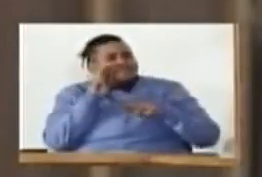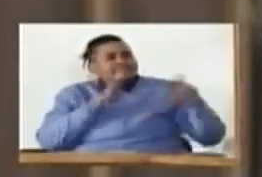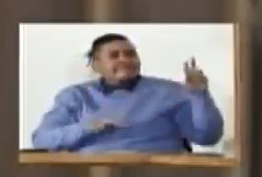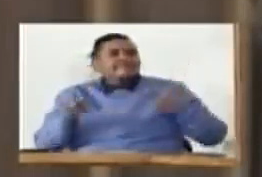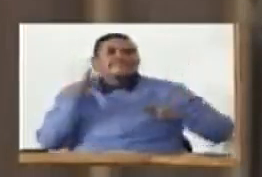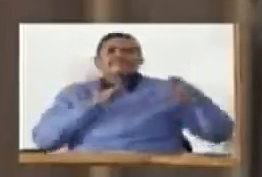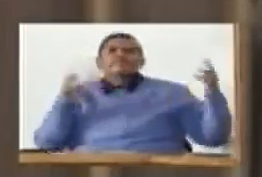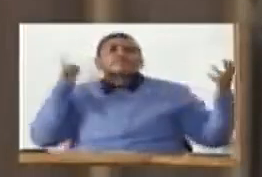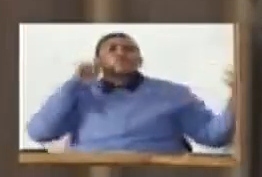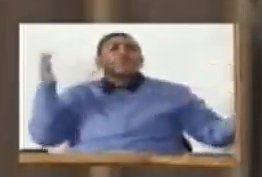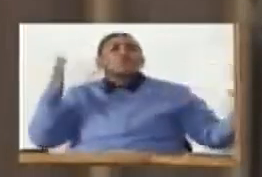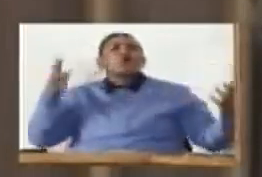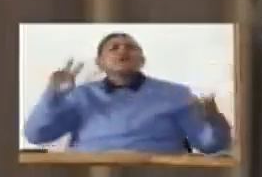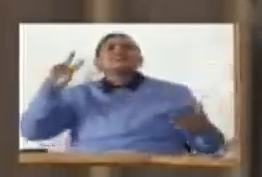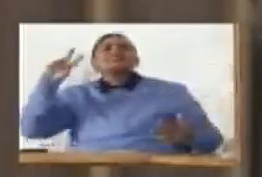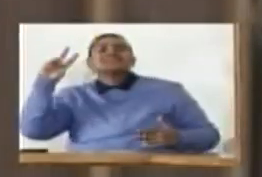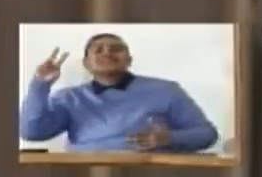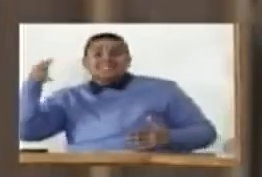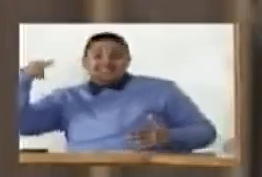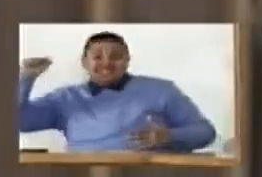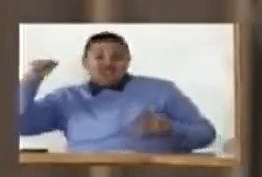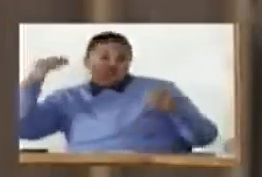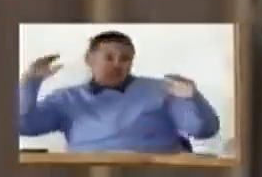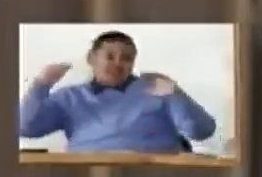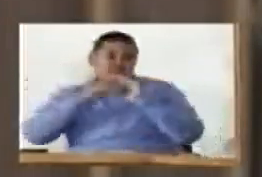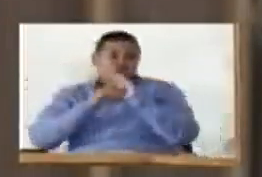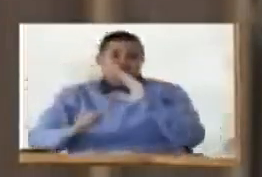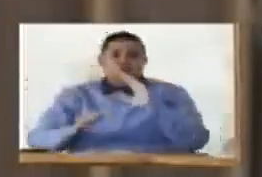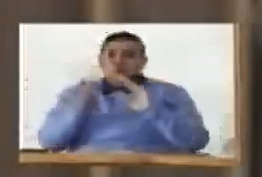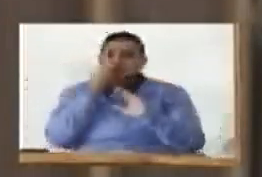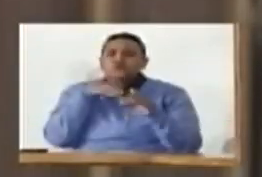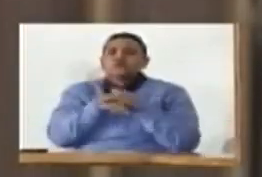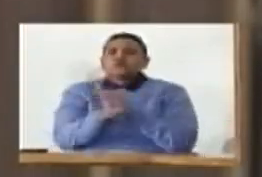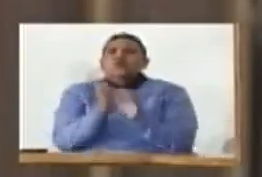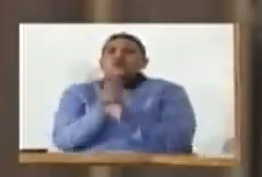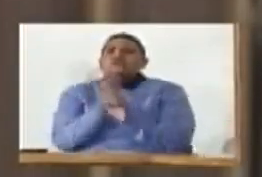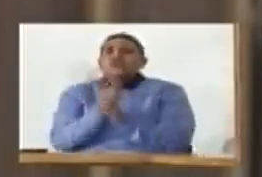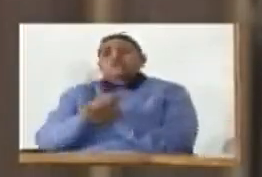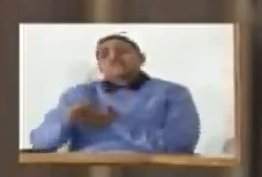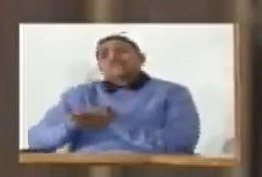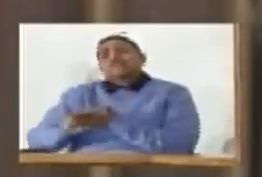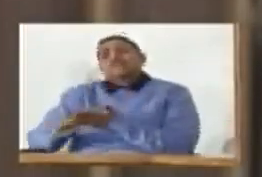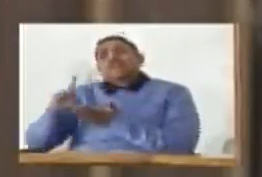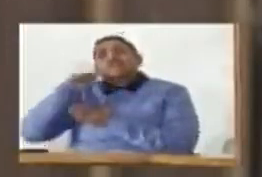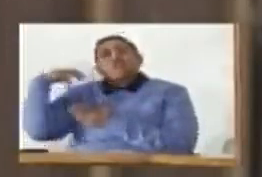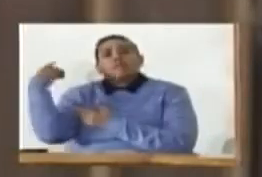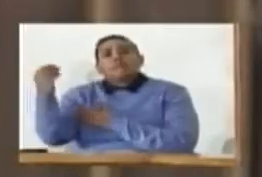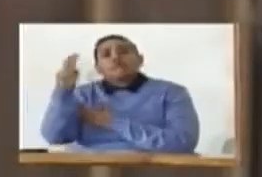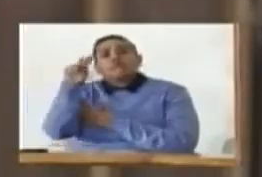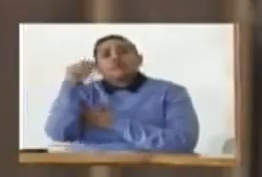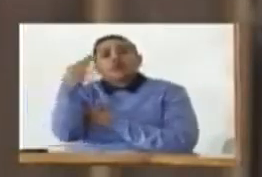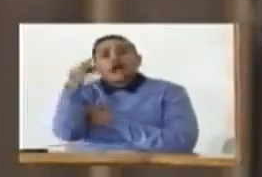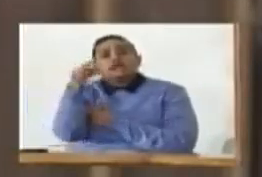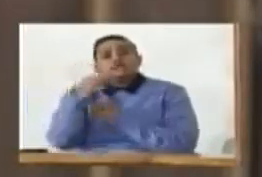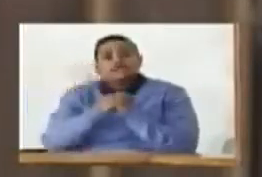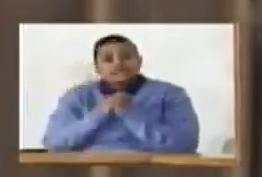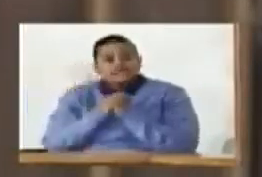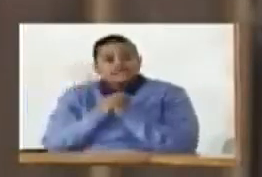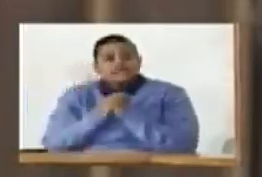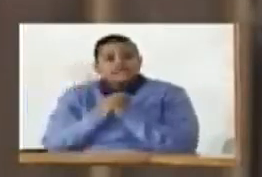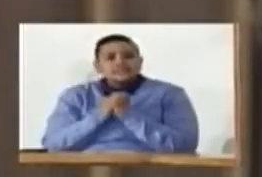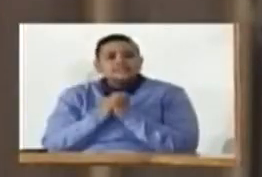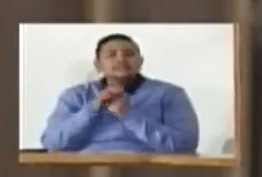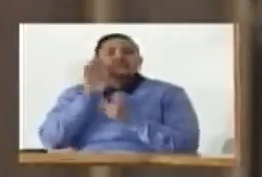subsidies for secondary level students sitting exit examinations in 2019. It will cover